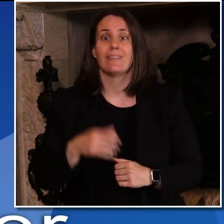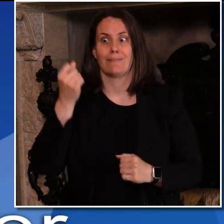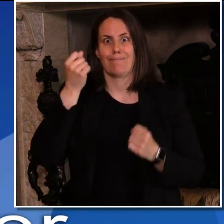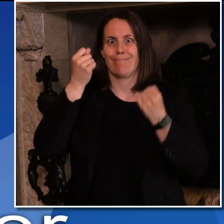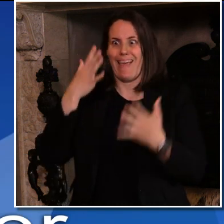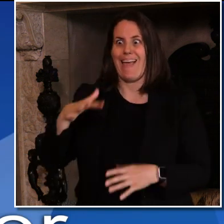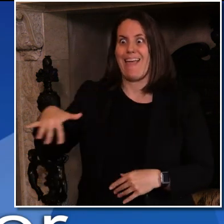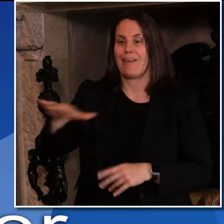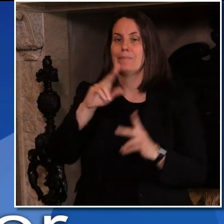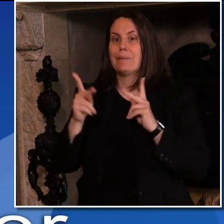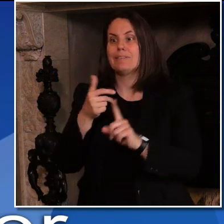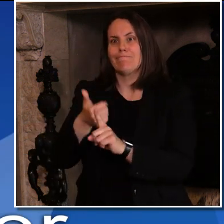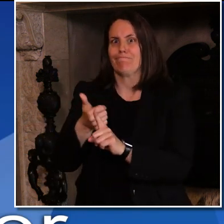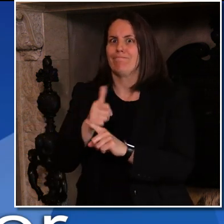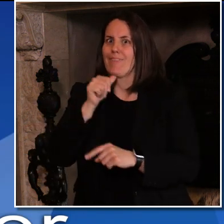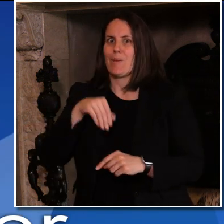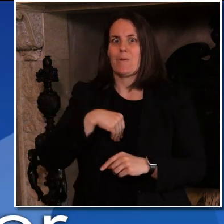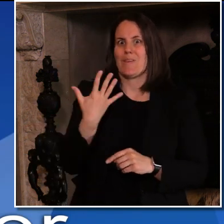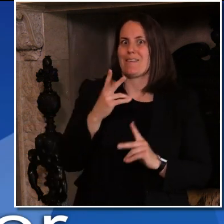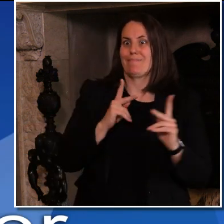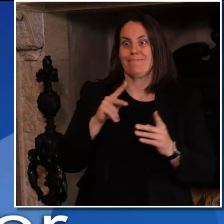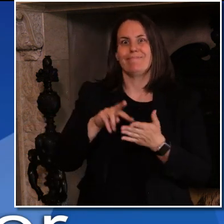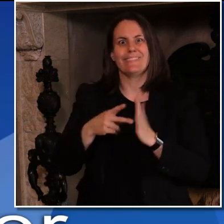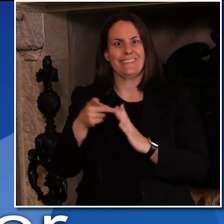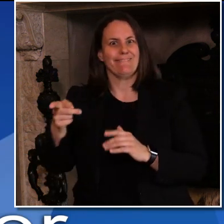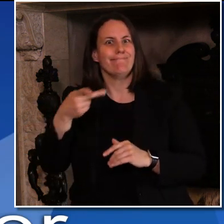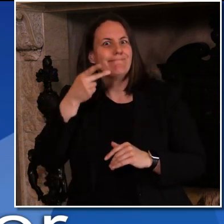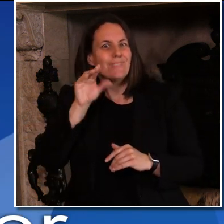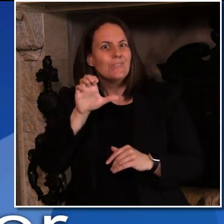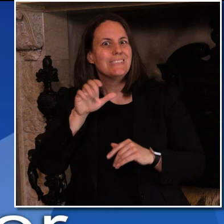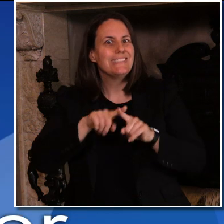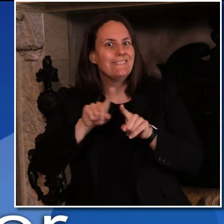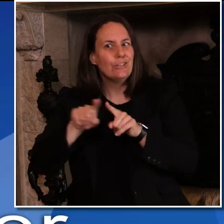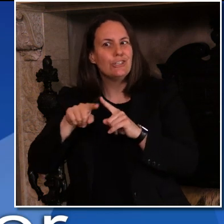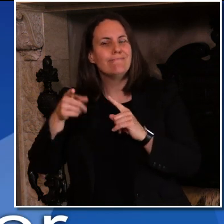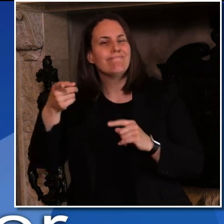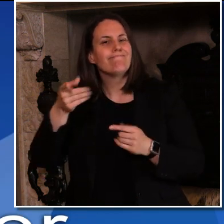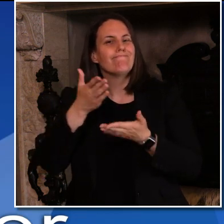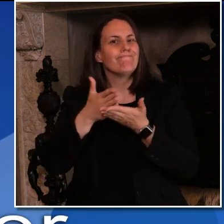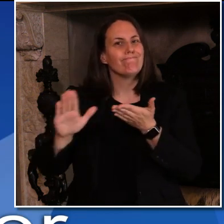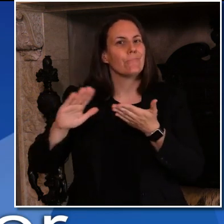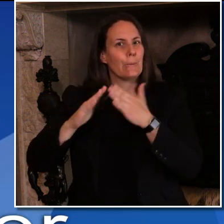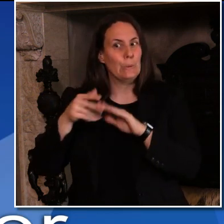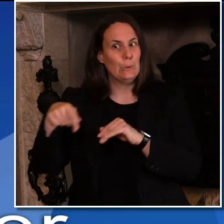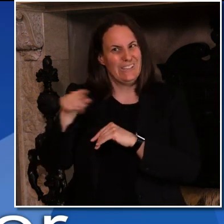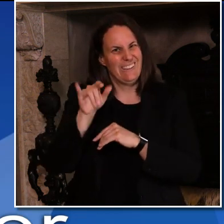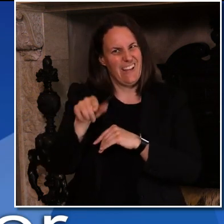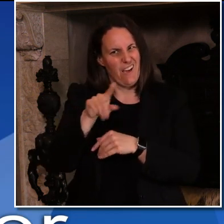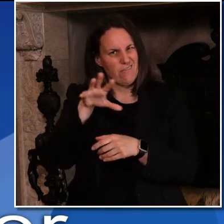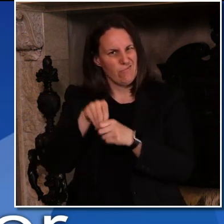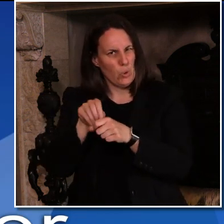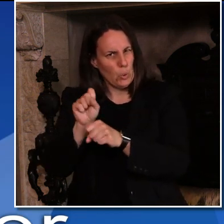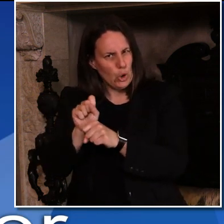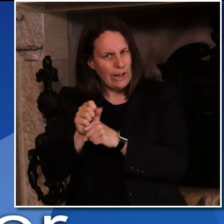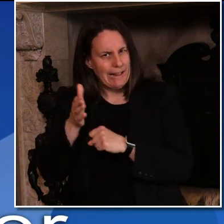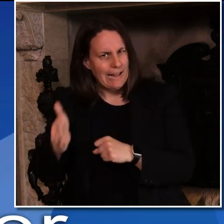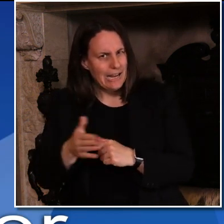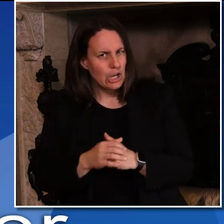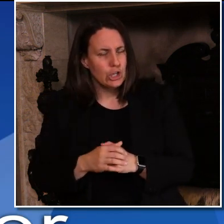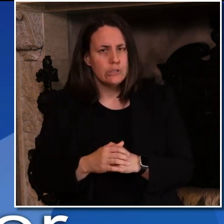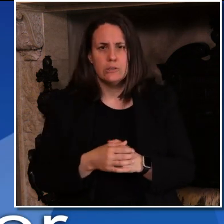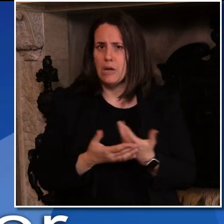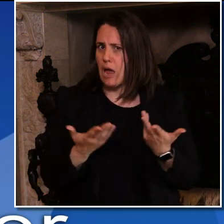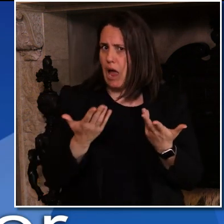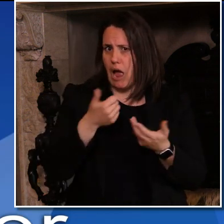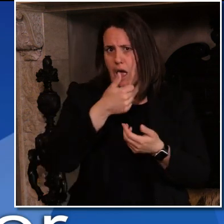meatpacking plants. And I'm wondering if there's any additional resources or outreach to these communities